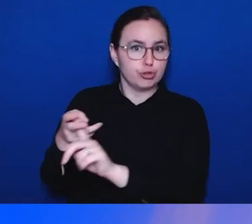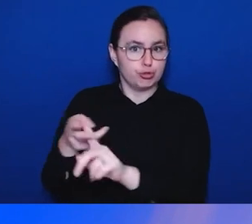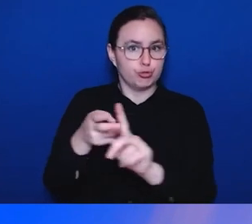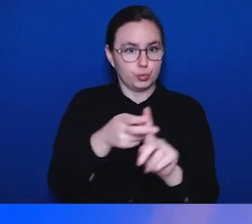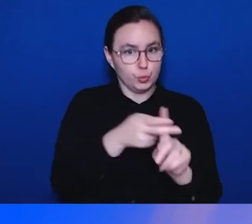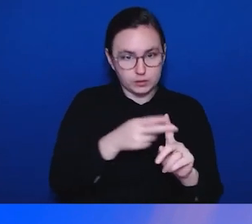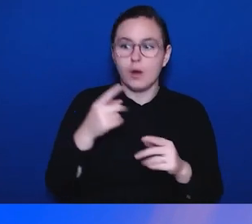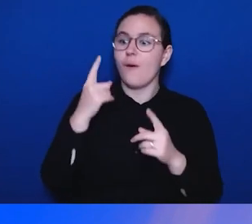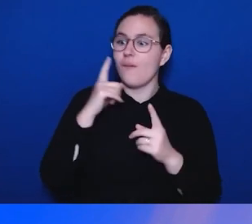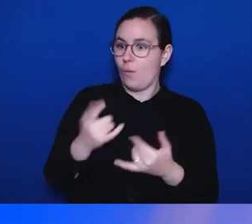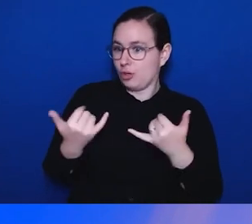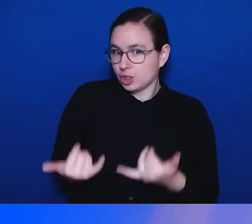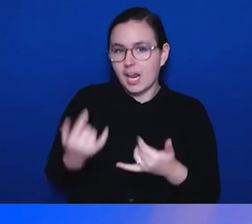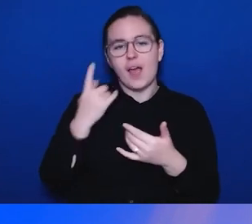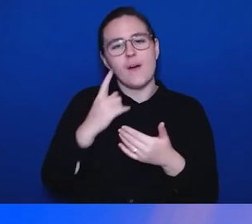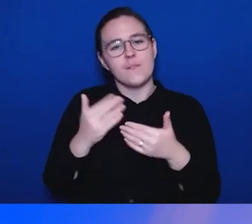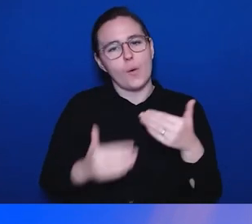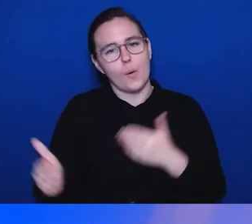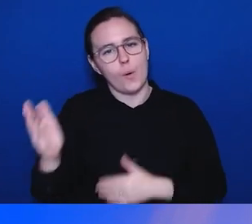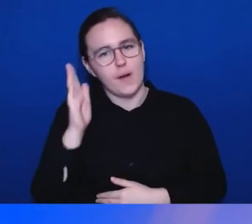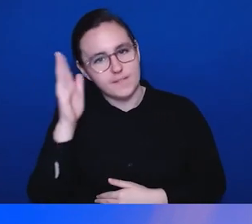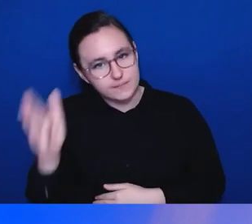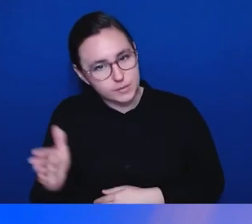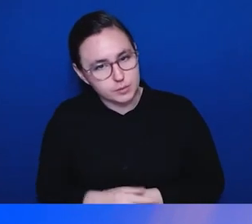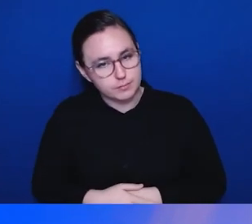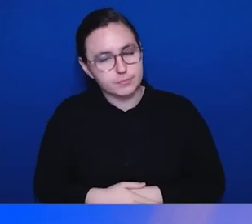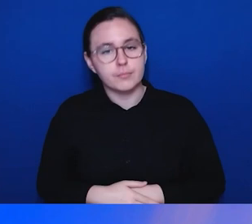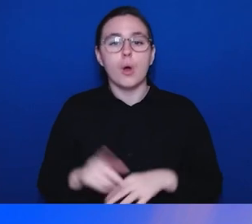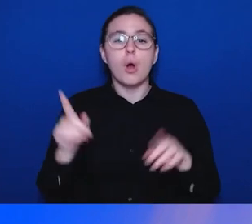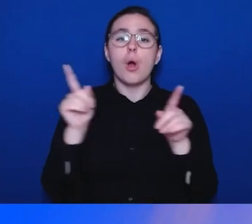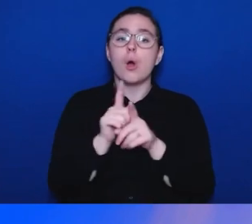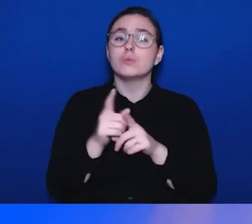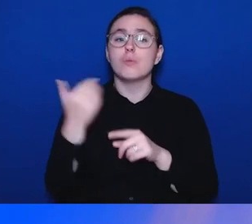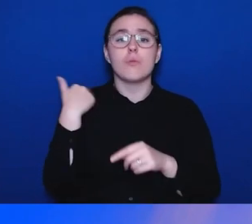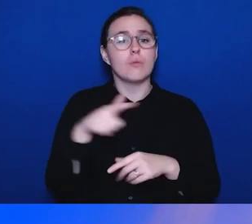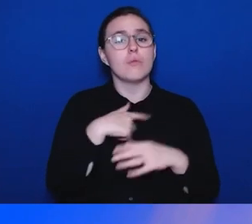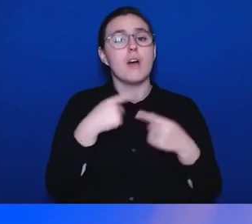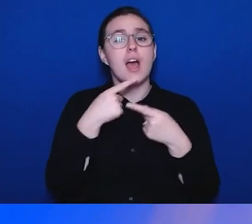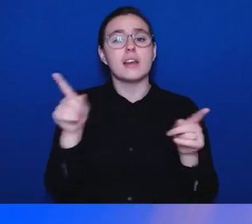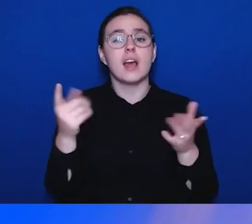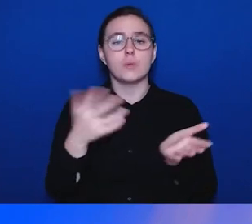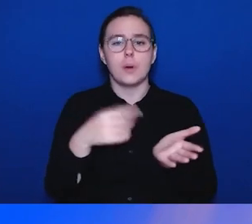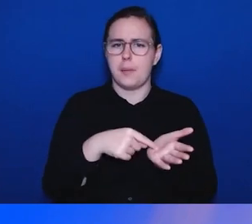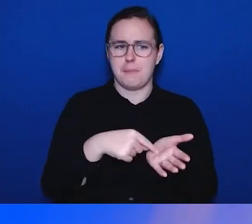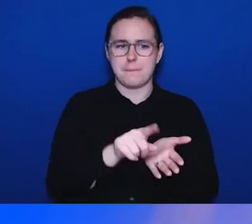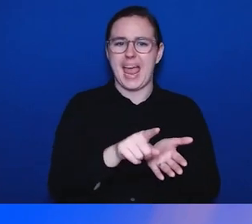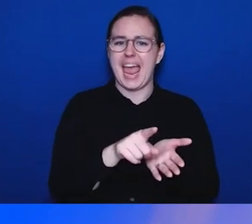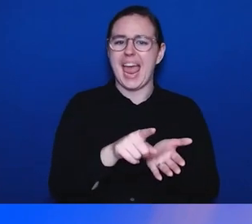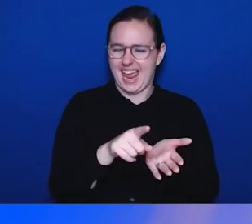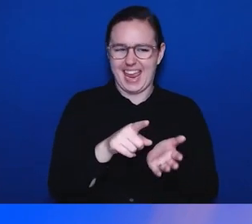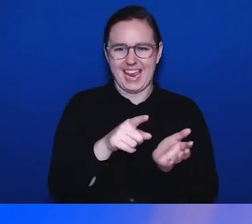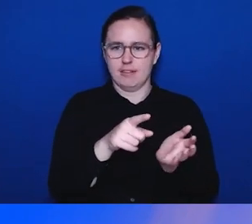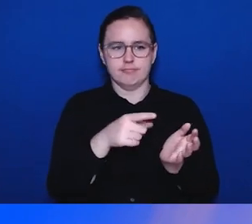doctors now, today, and train the health workforce we're going to need for the future. A month ago, you will have seen we introduced a